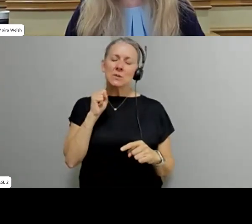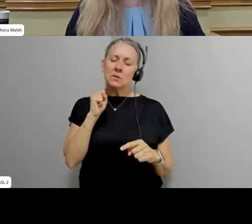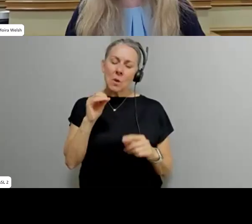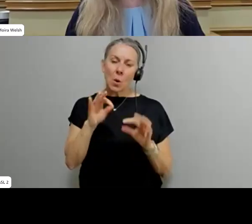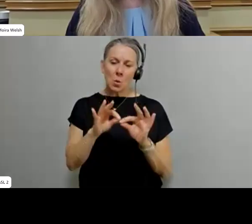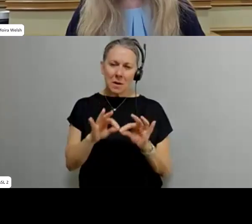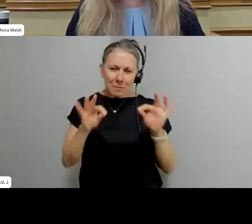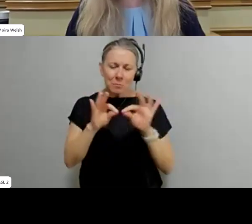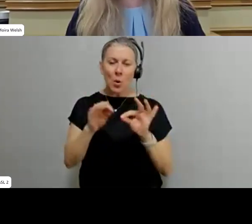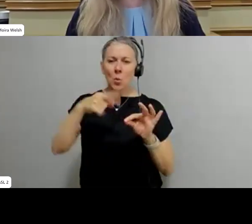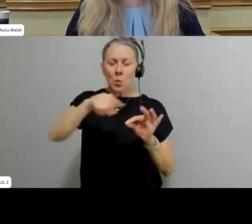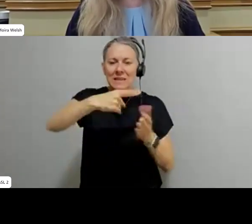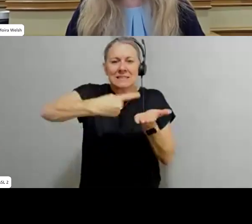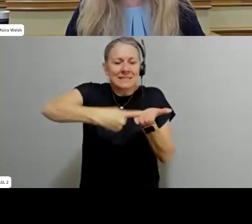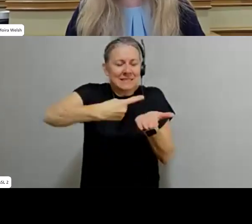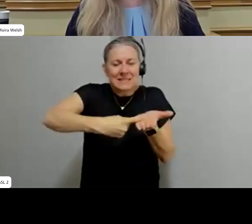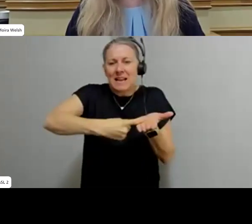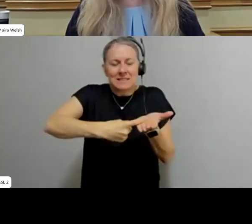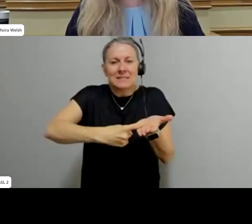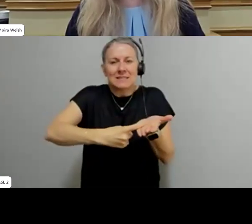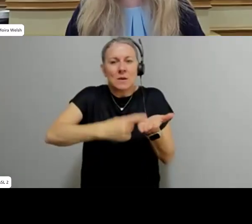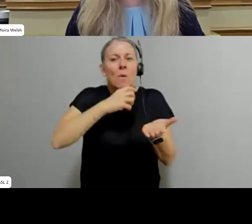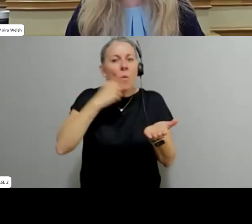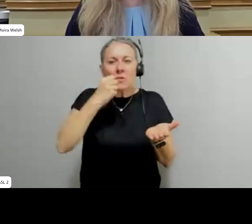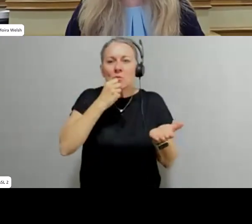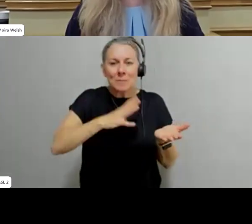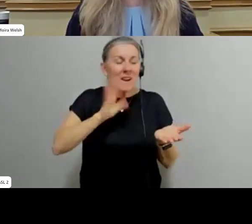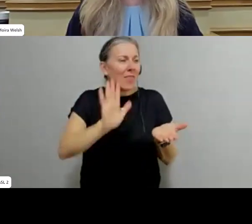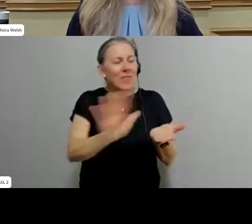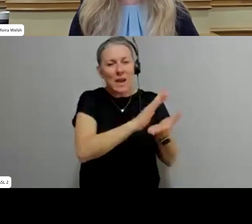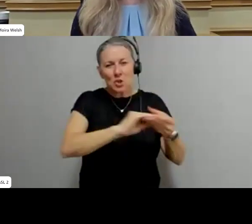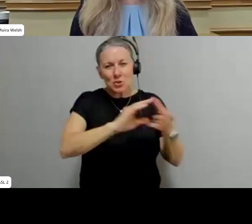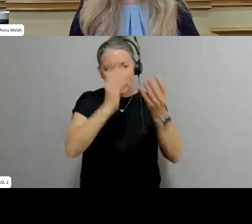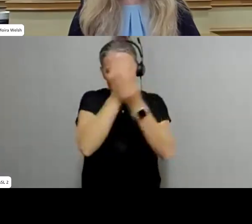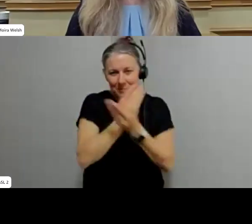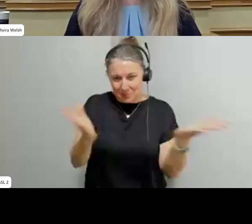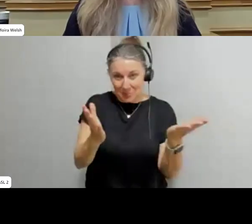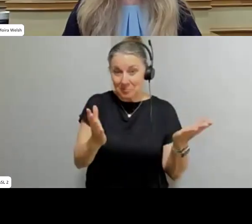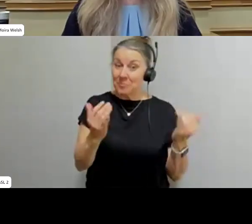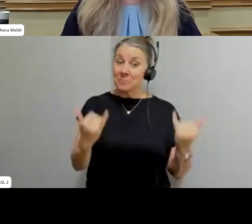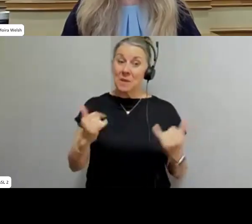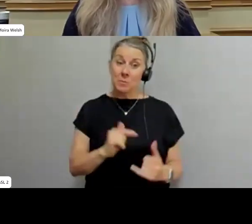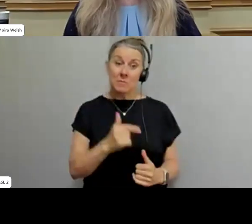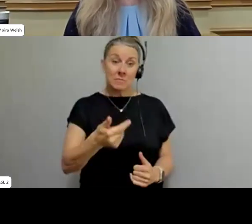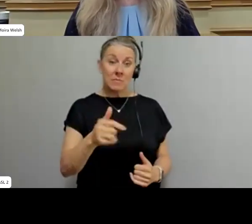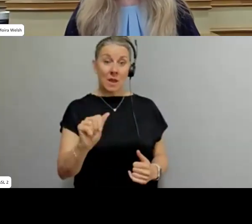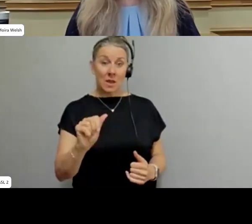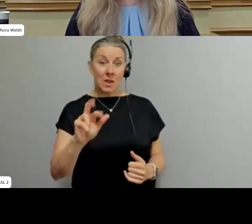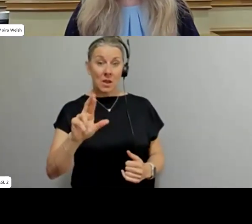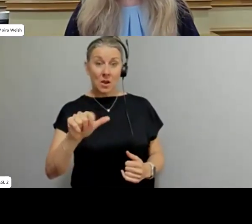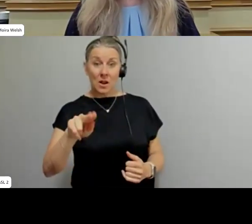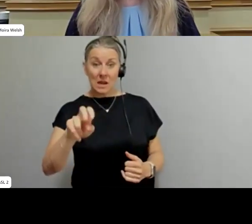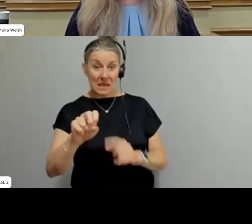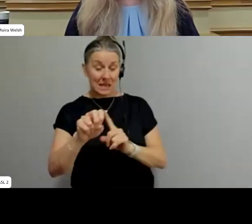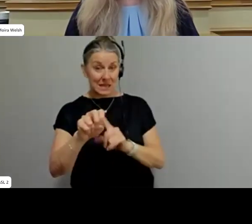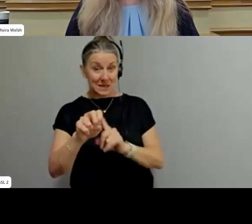older women, and really appreciate you picking that up. Arlene, can you tell us a little bit about yourself? Maybe dig into Sure. some of your past,